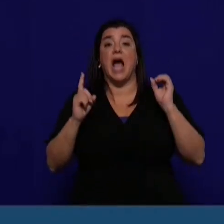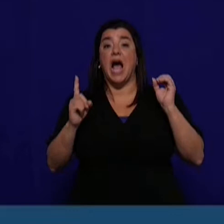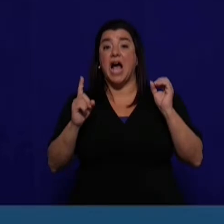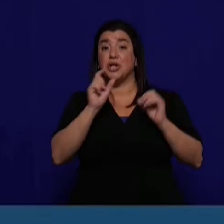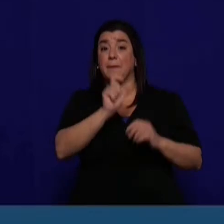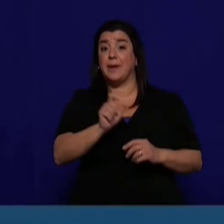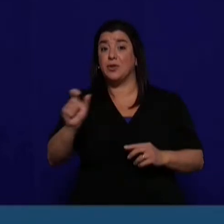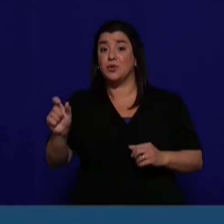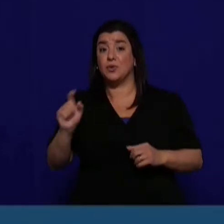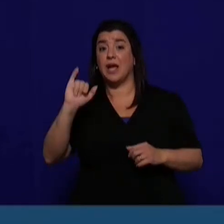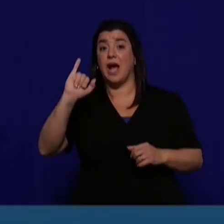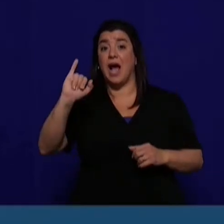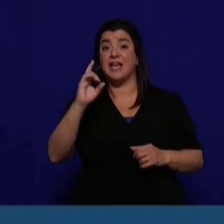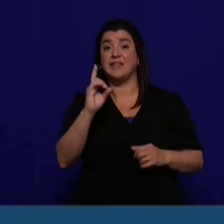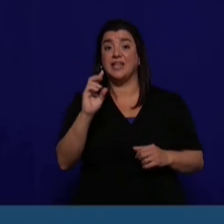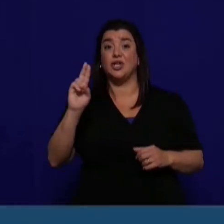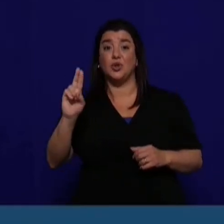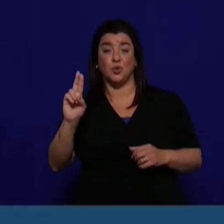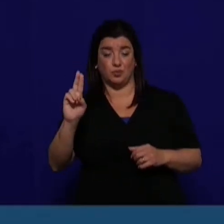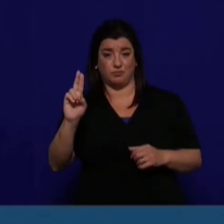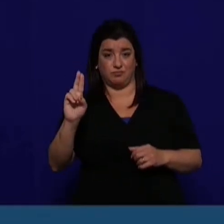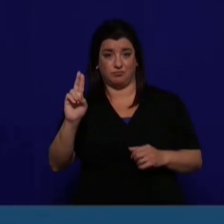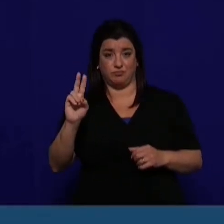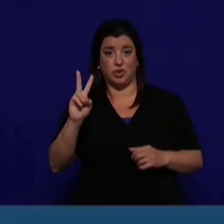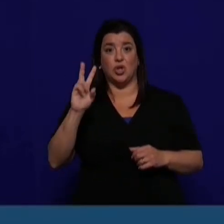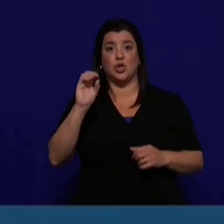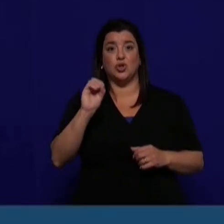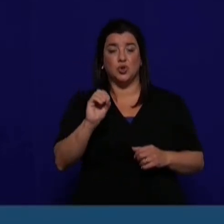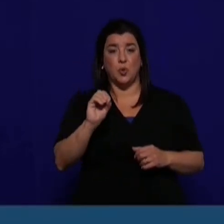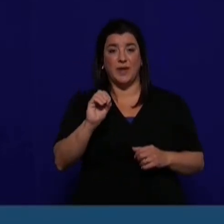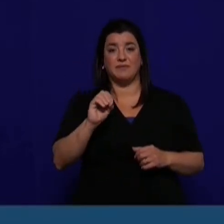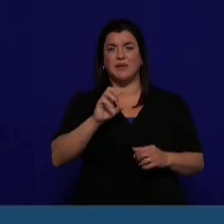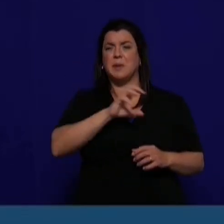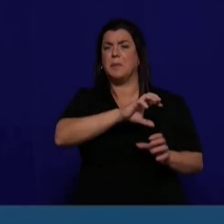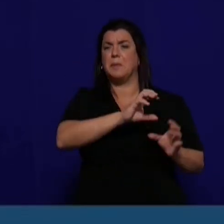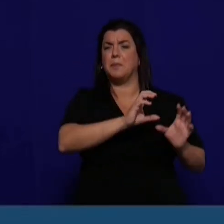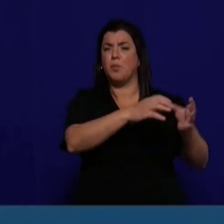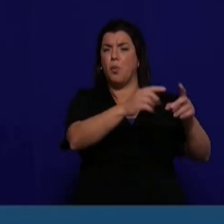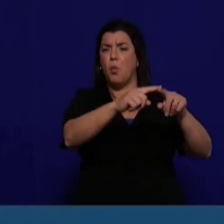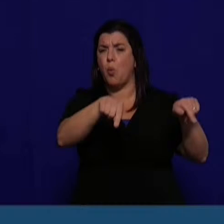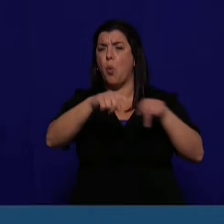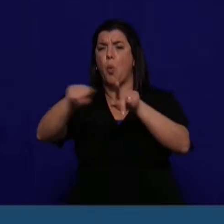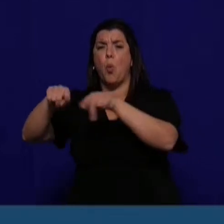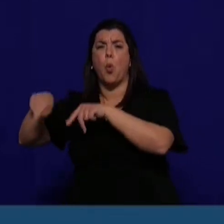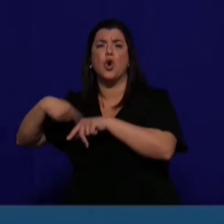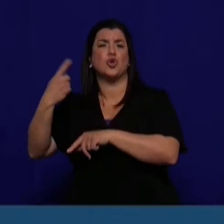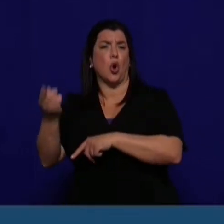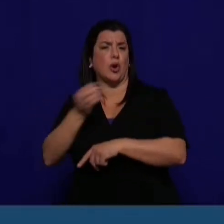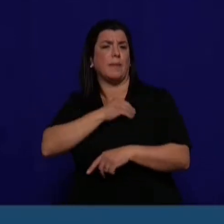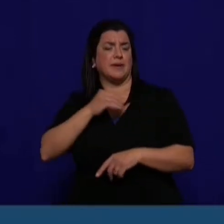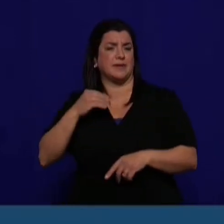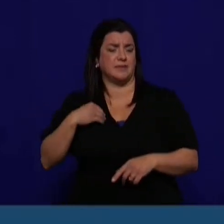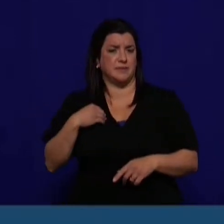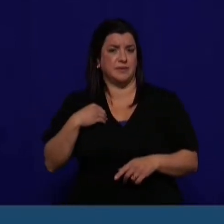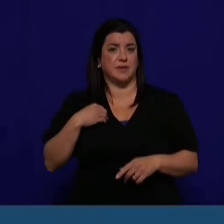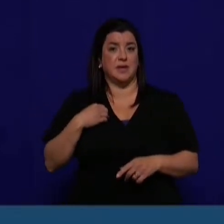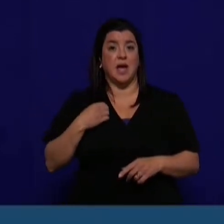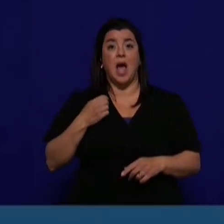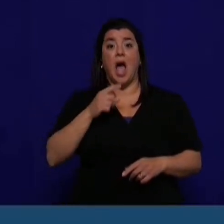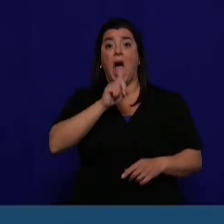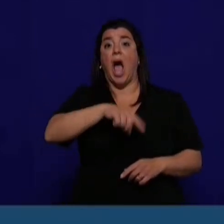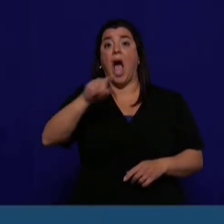disease unit ta' Mater Dei, 20 persuna f'wards oħra ta' Mater Dei, Għawdex għandna persuna waħda u m'hemm